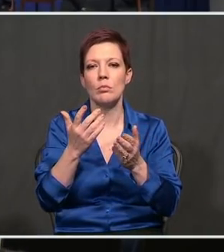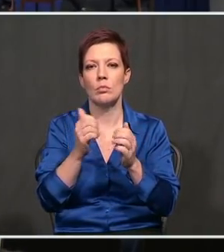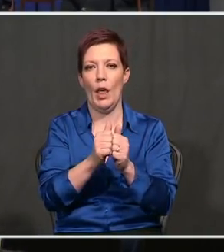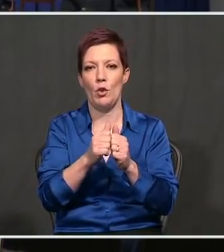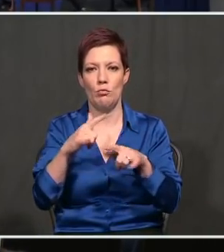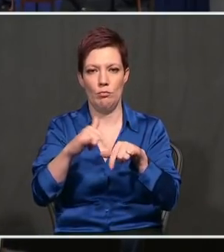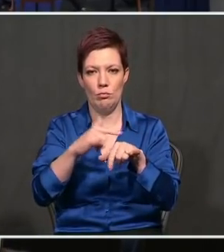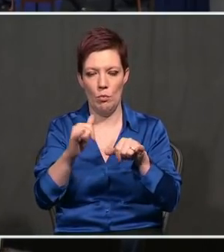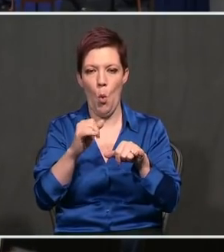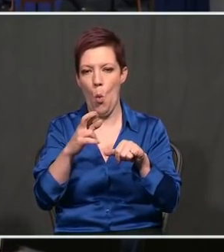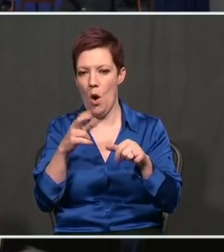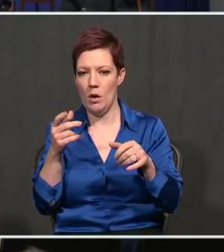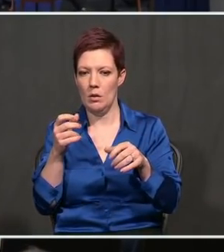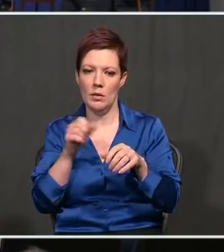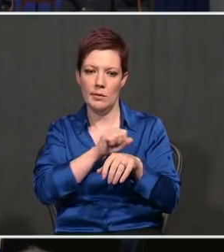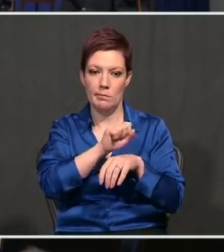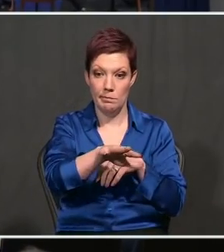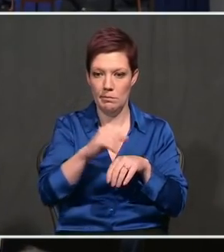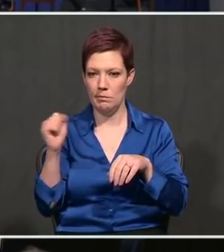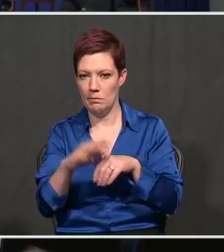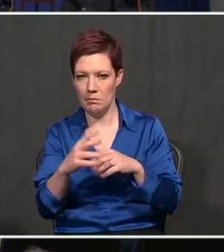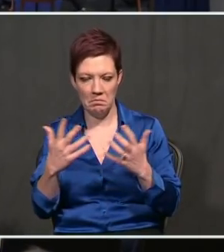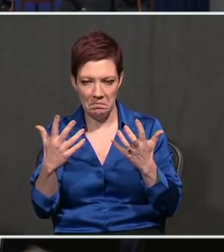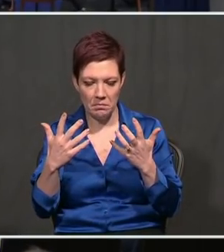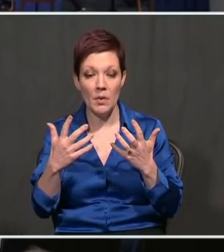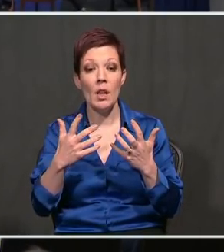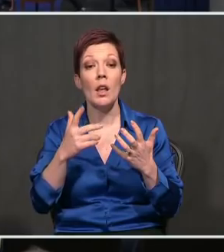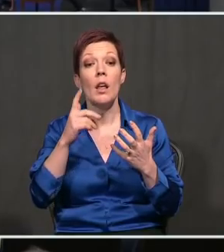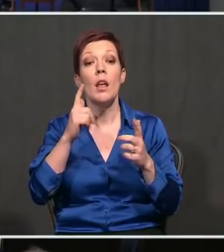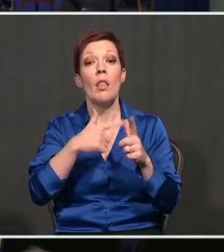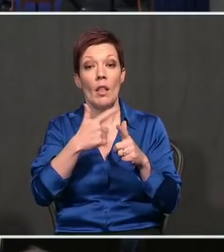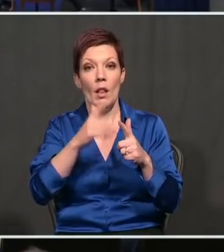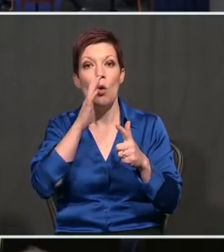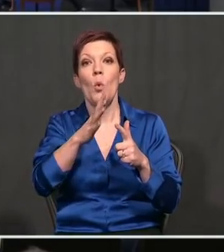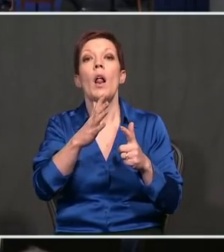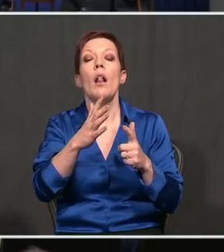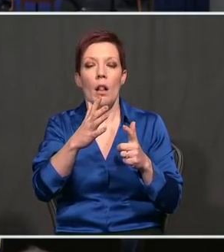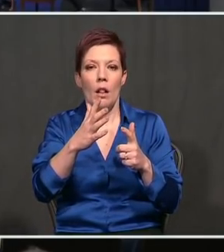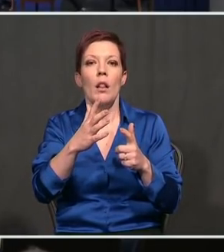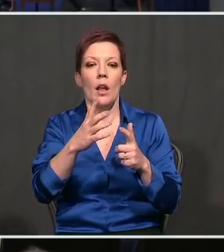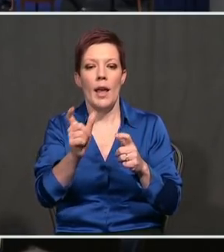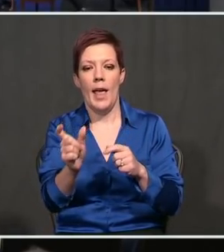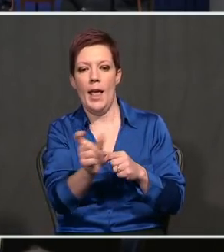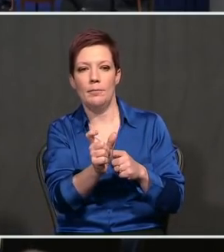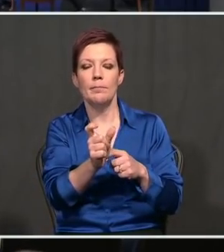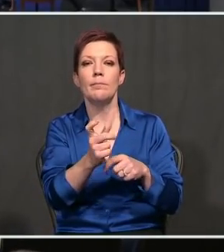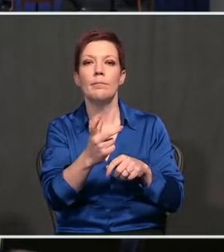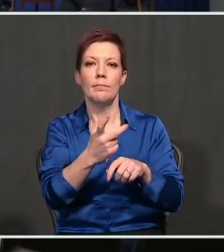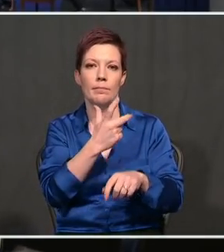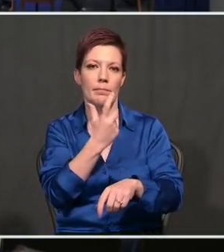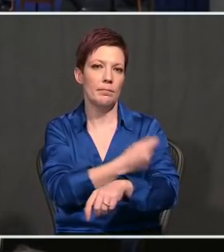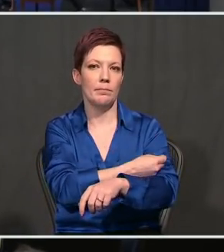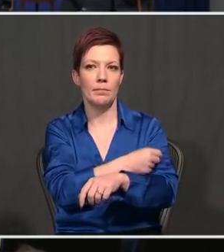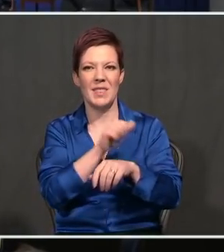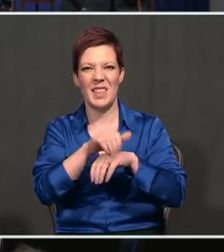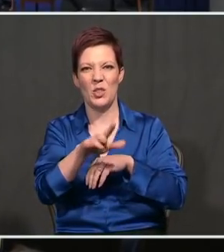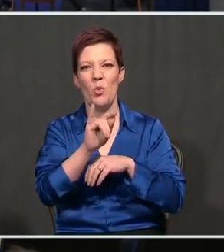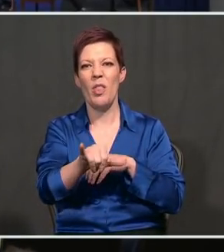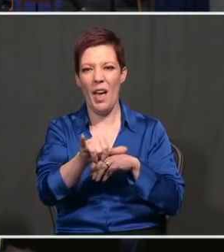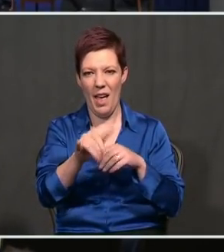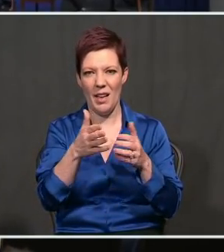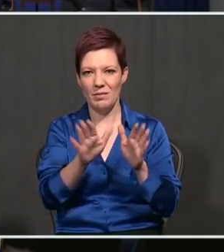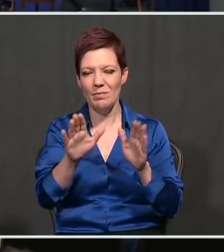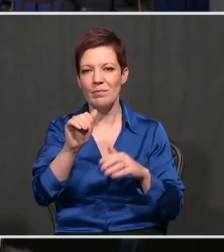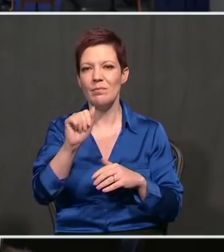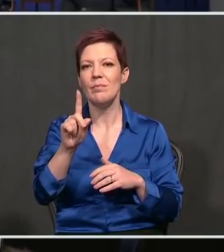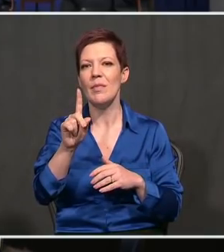vaccine facilities so that we can ultimately marry them up with the vaccines to send out to the inside administration. So that leads me to our second